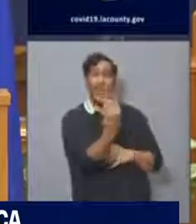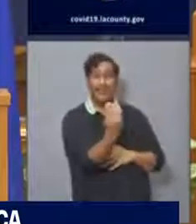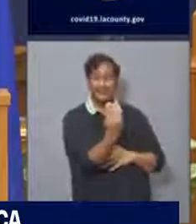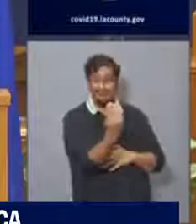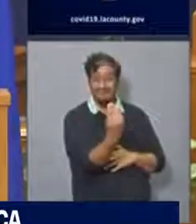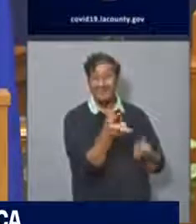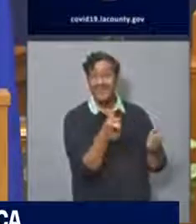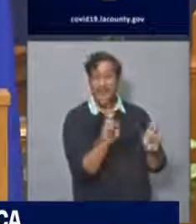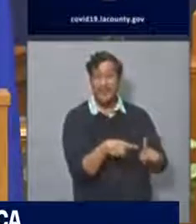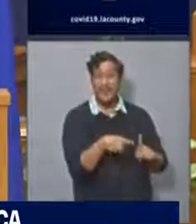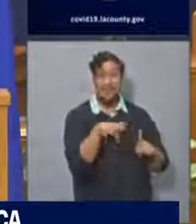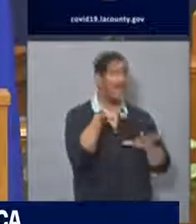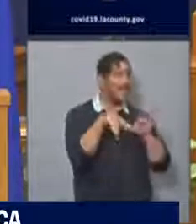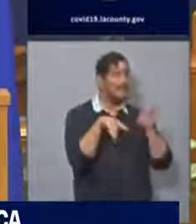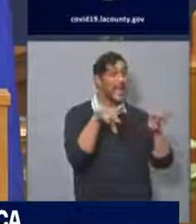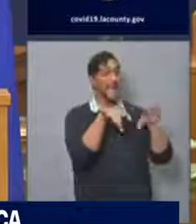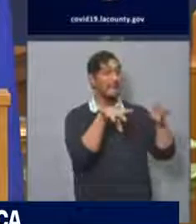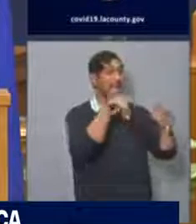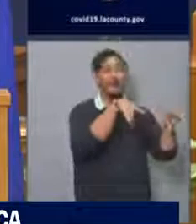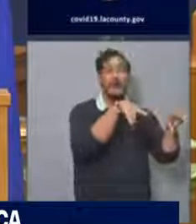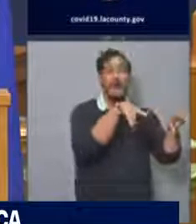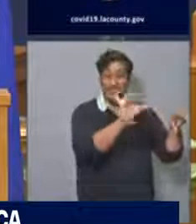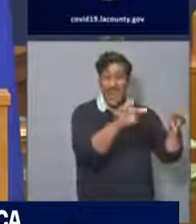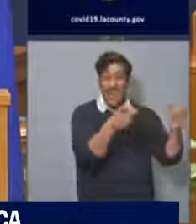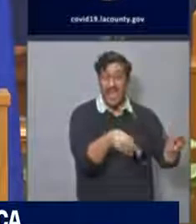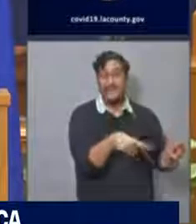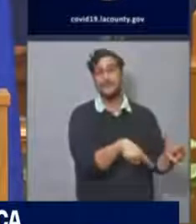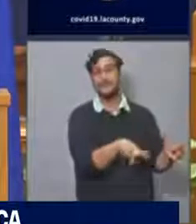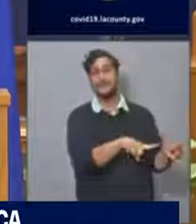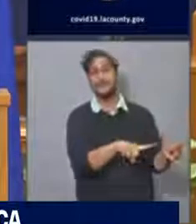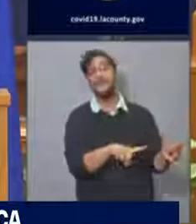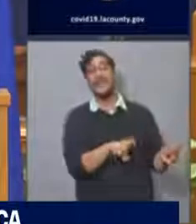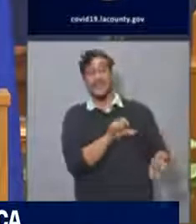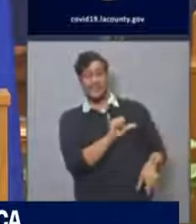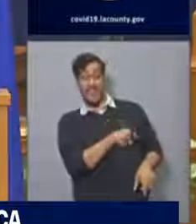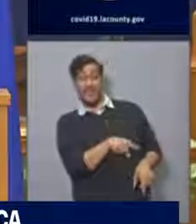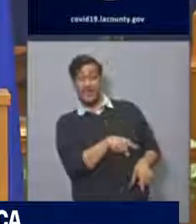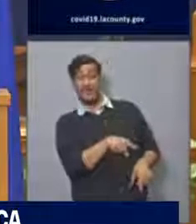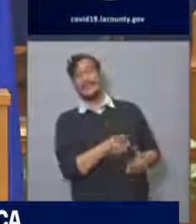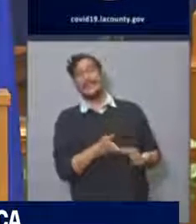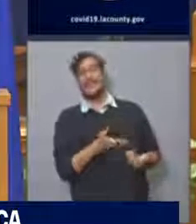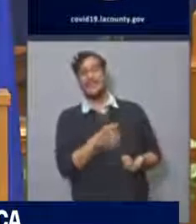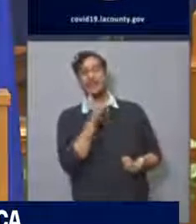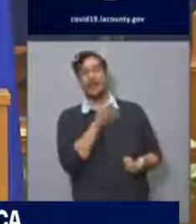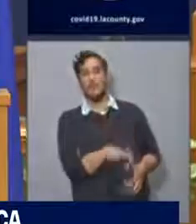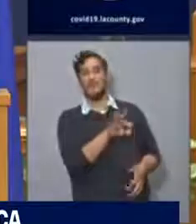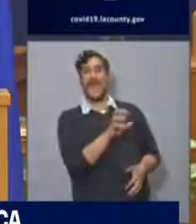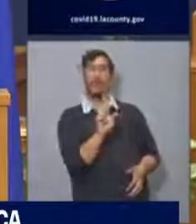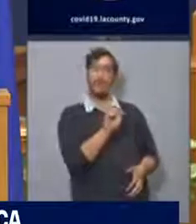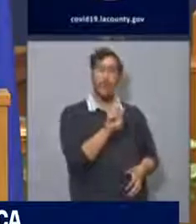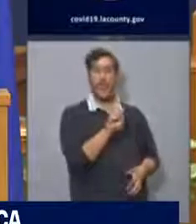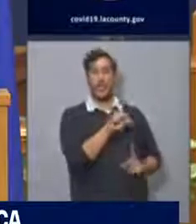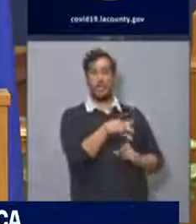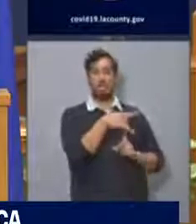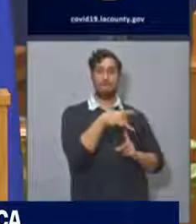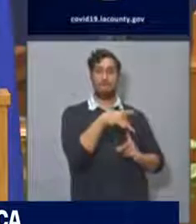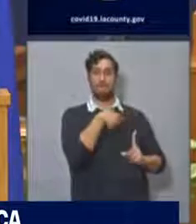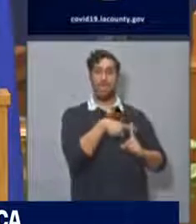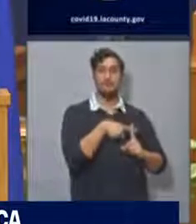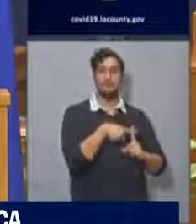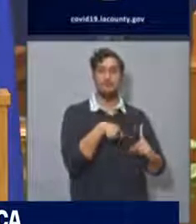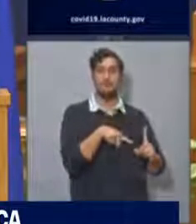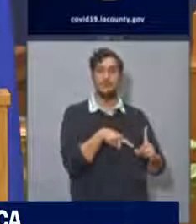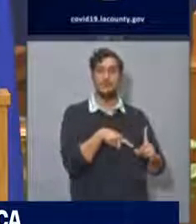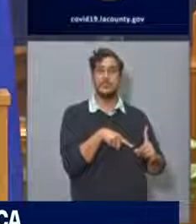common exposure. And in that case, it was easy to sort of trace where, in fact, the source of infection was. So while it's obviously